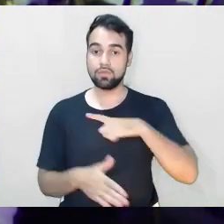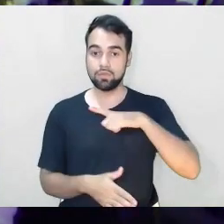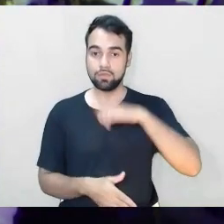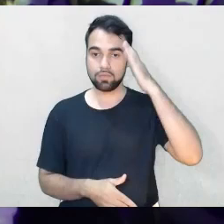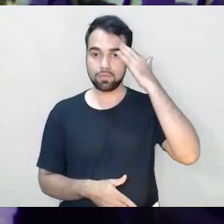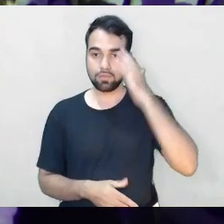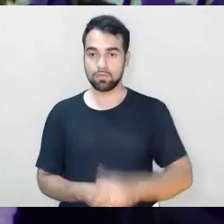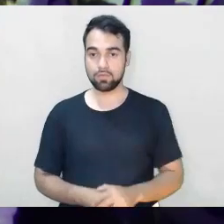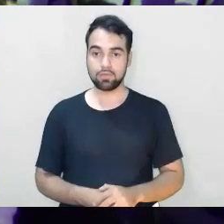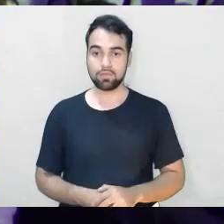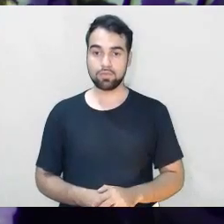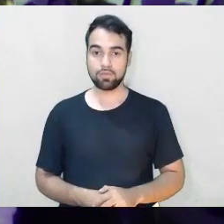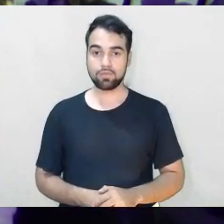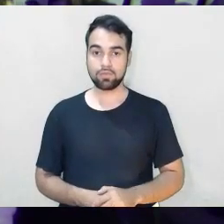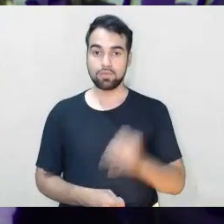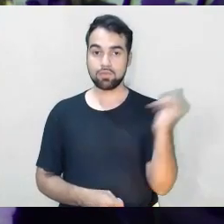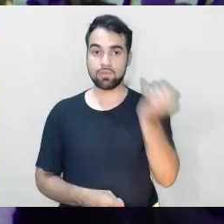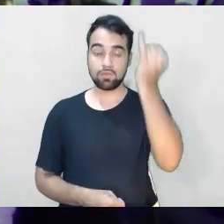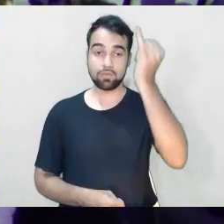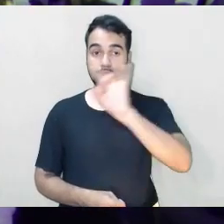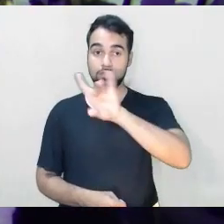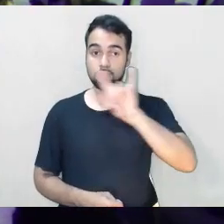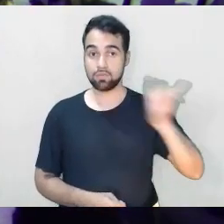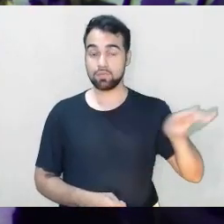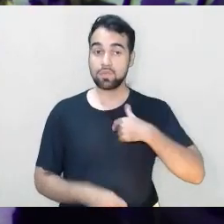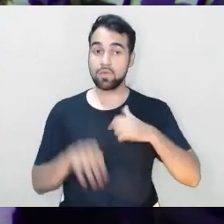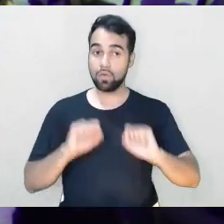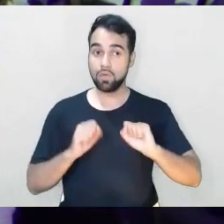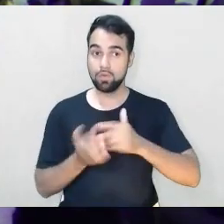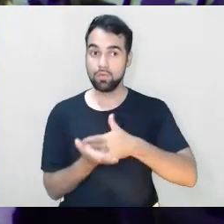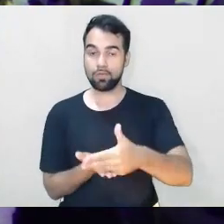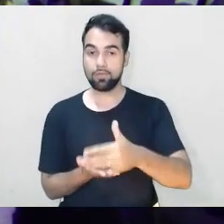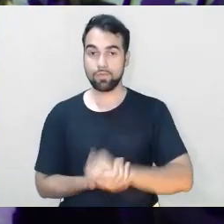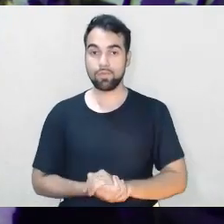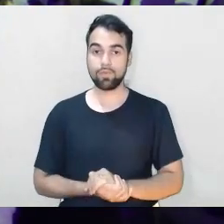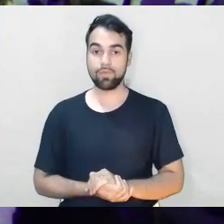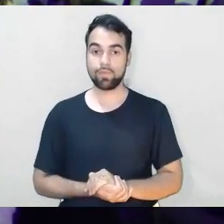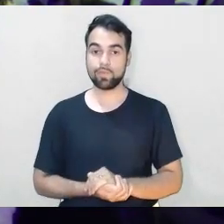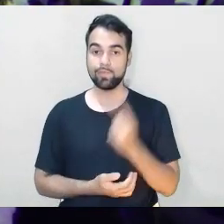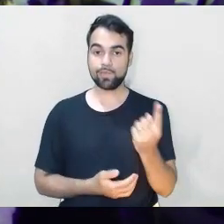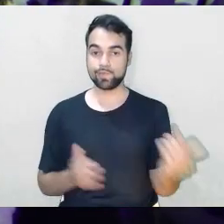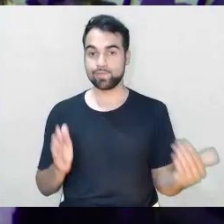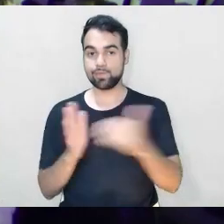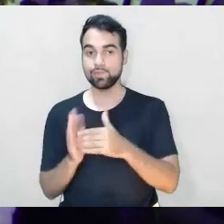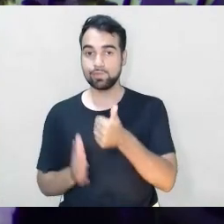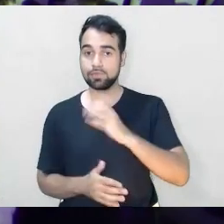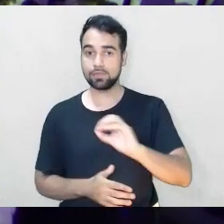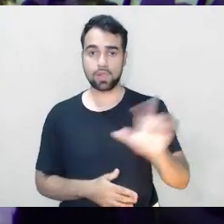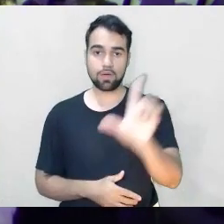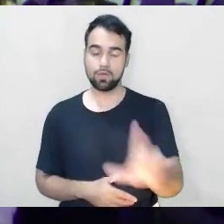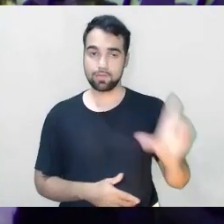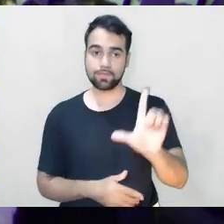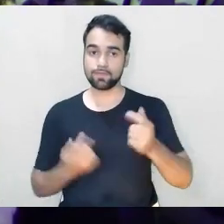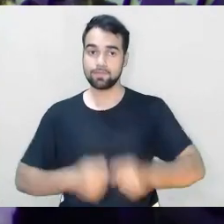for us to understand how each point of the journey is. I can start at 1 and go to 10.